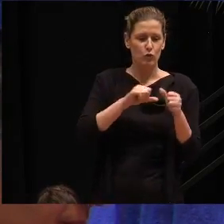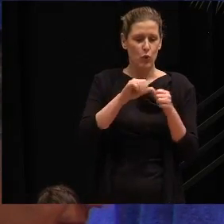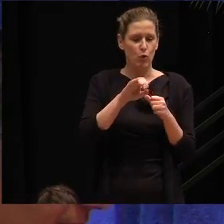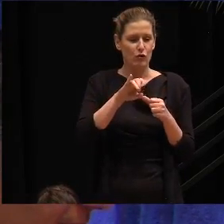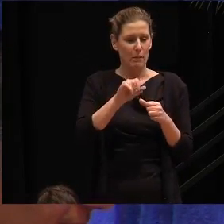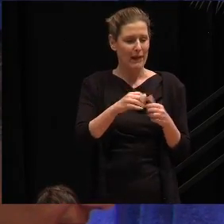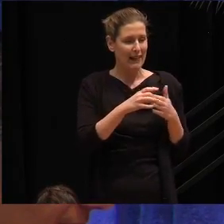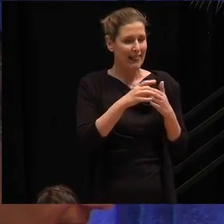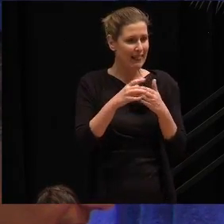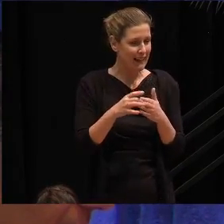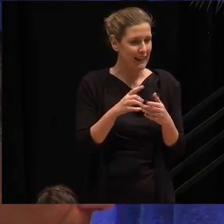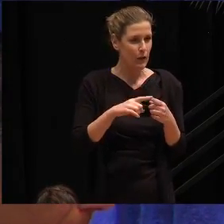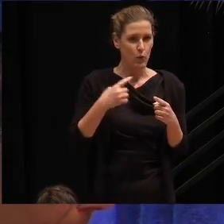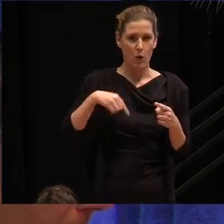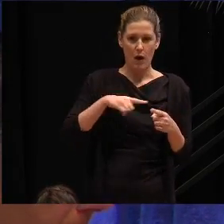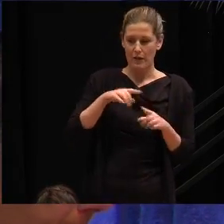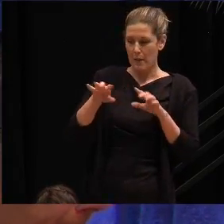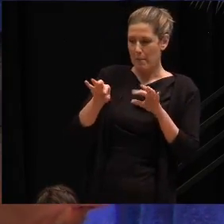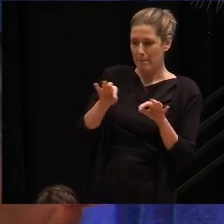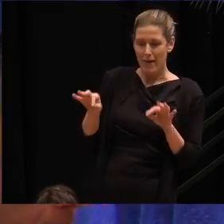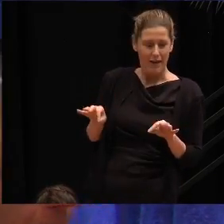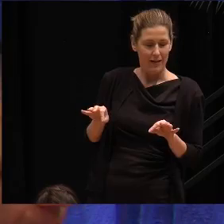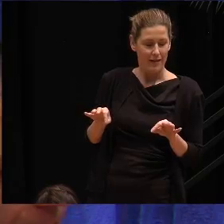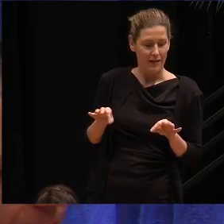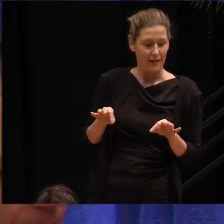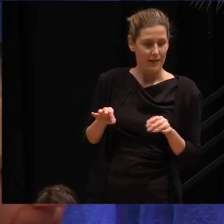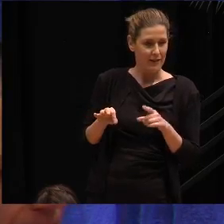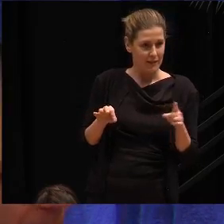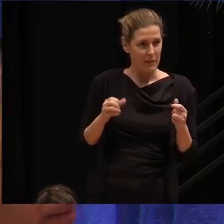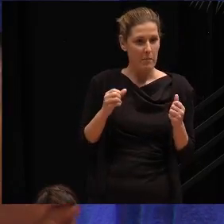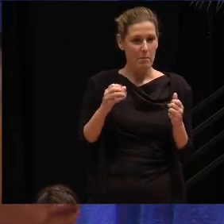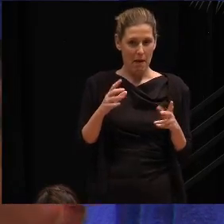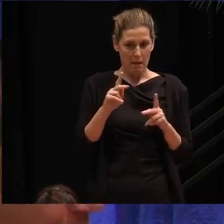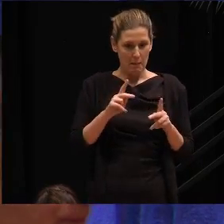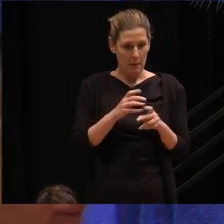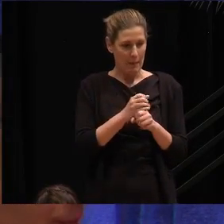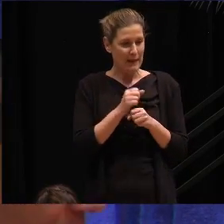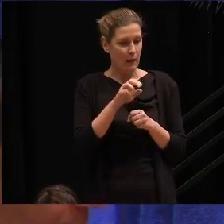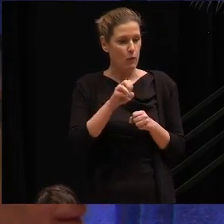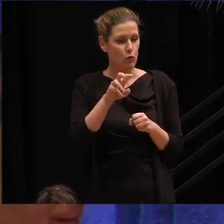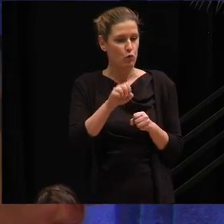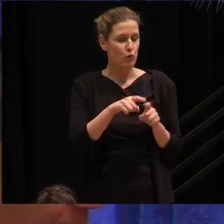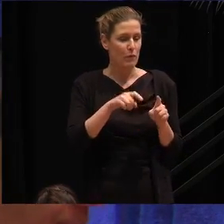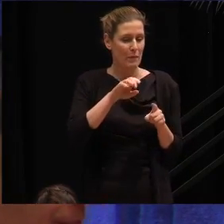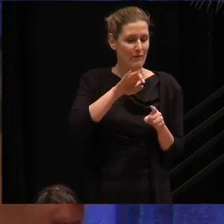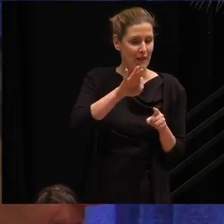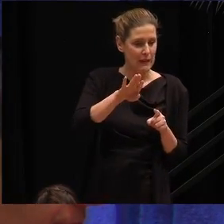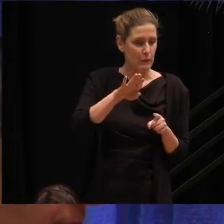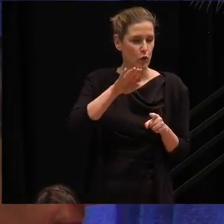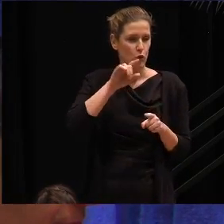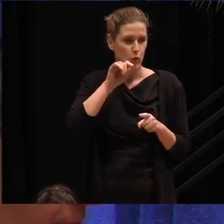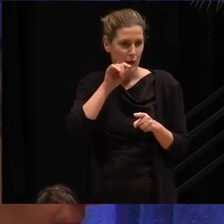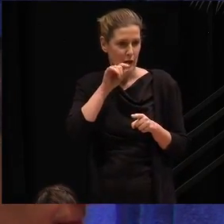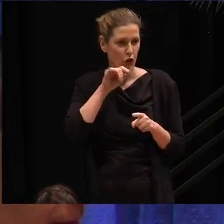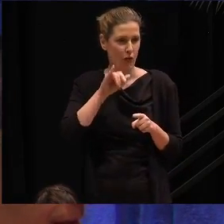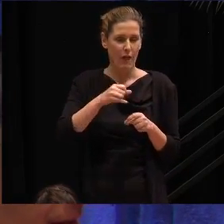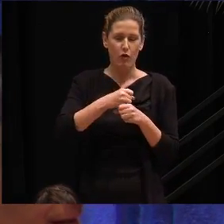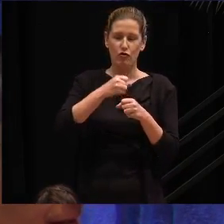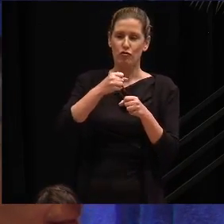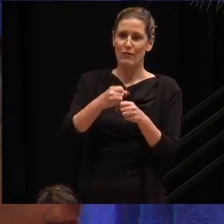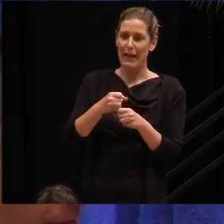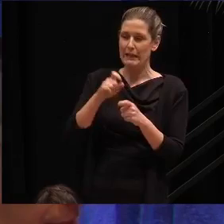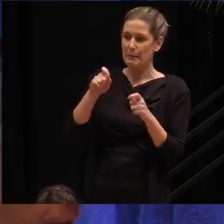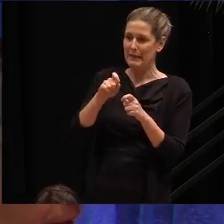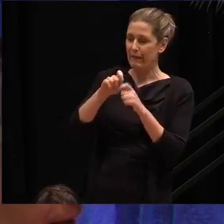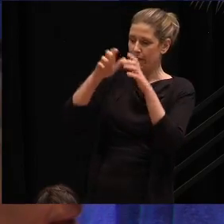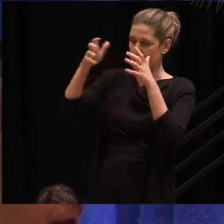us being able to pick and choose. Obviously, most people get their news from Facebook, from Twitter. It's creating these silos in which,